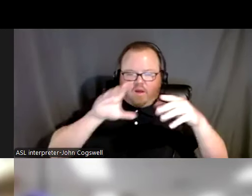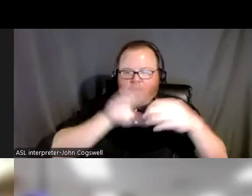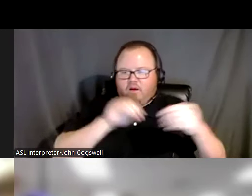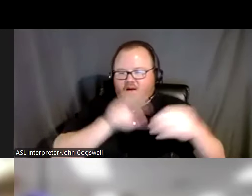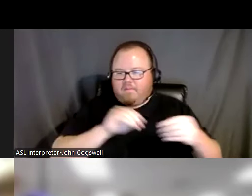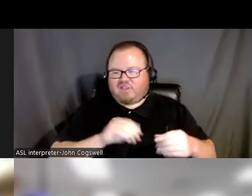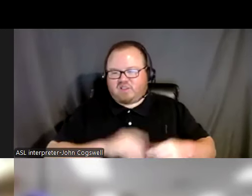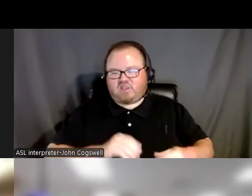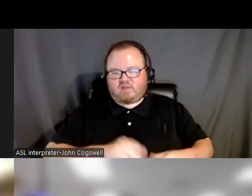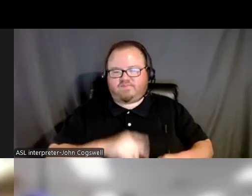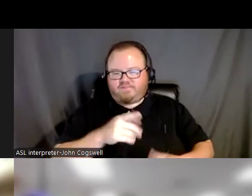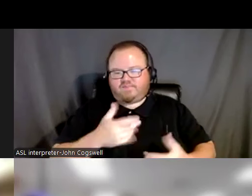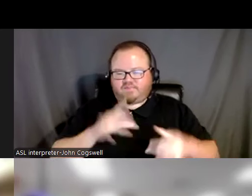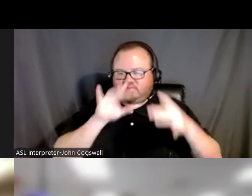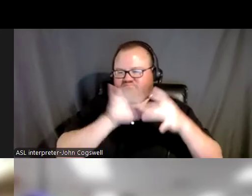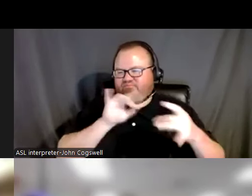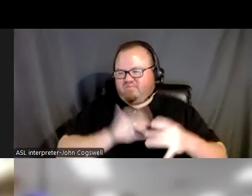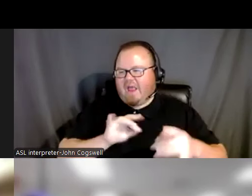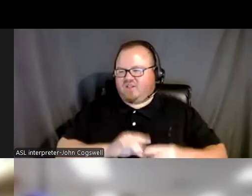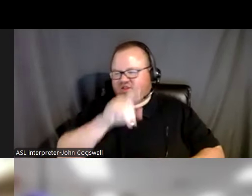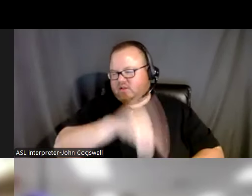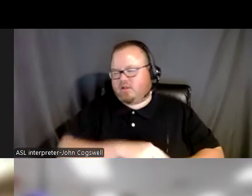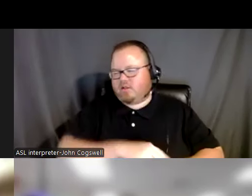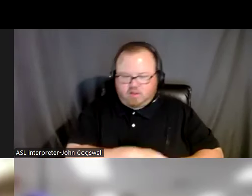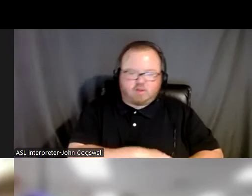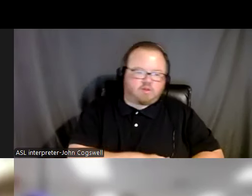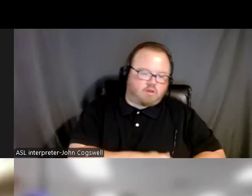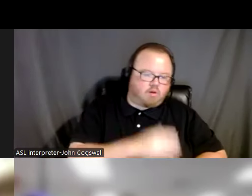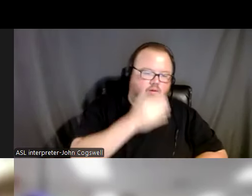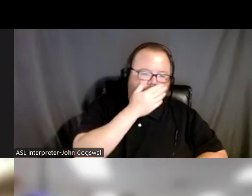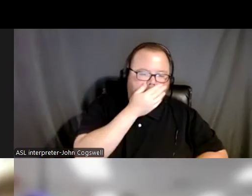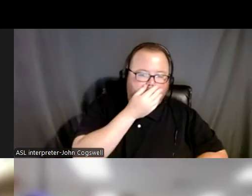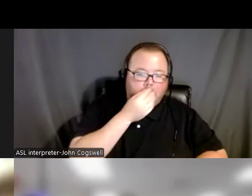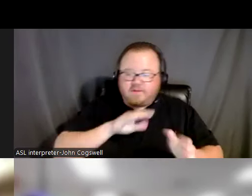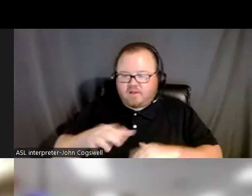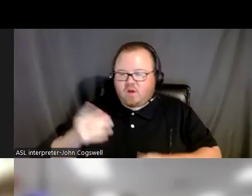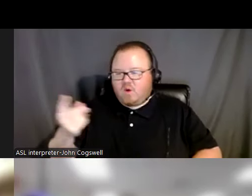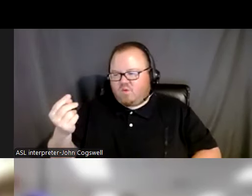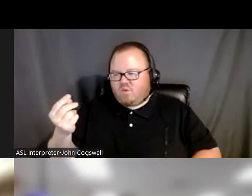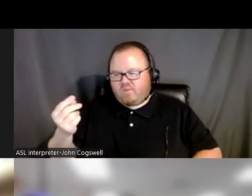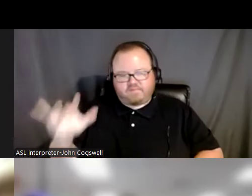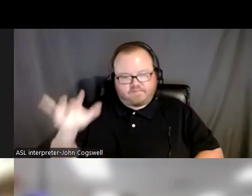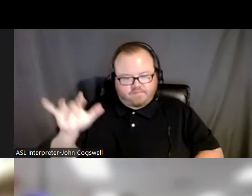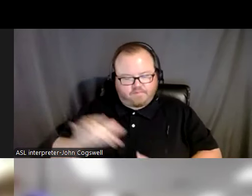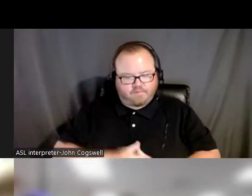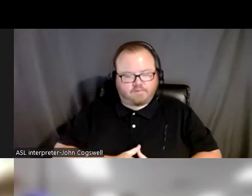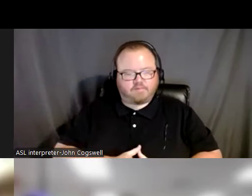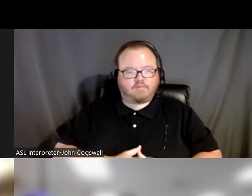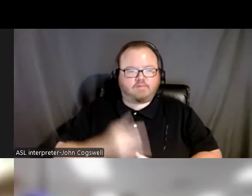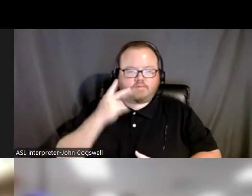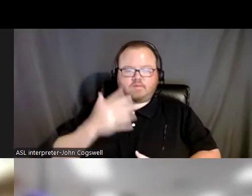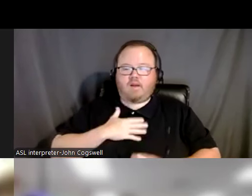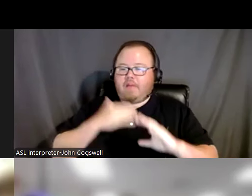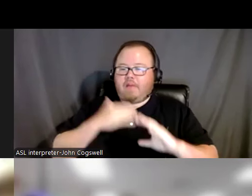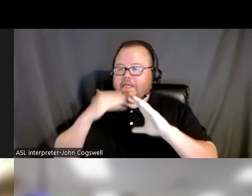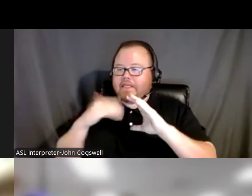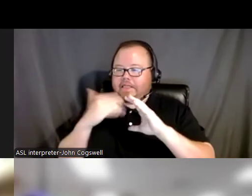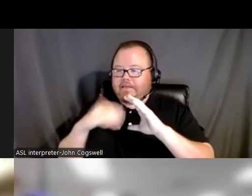means safety messaging, which we can talk about. So with that, if we go one more slide, you'll see my email address.